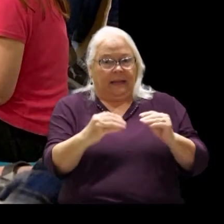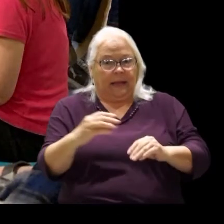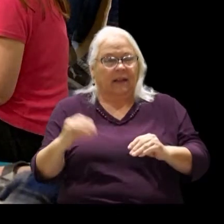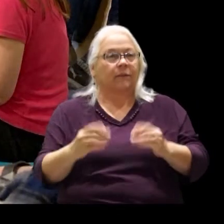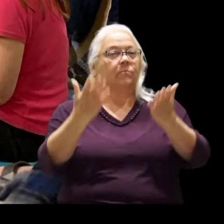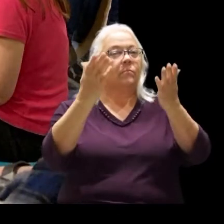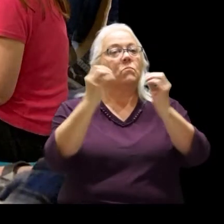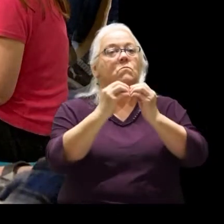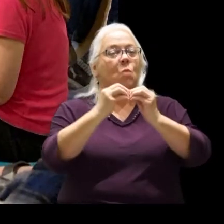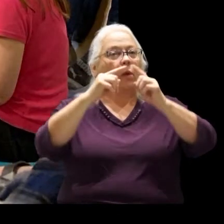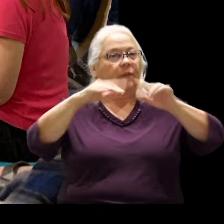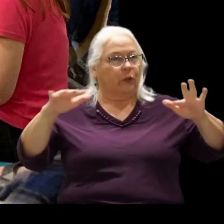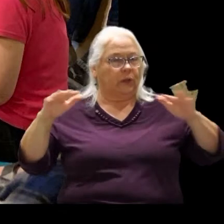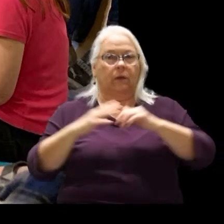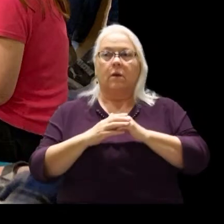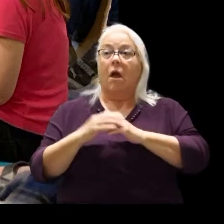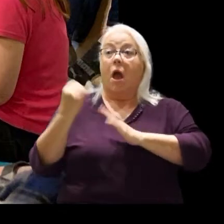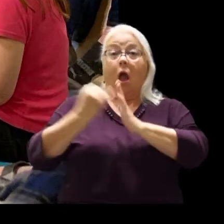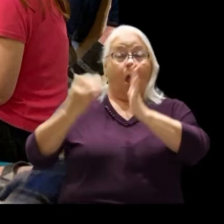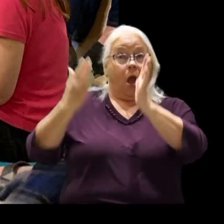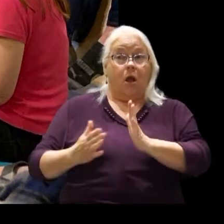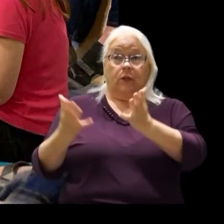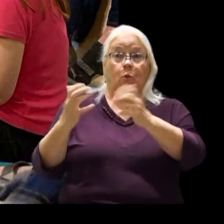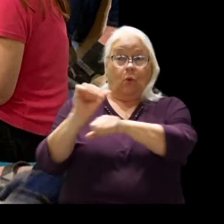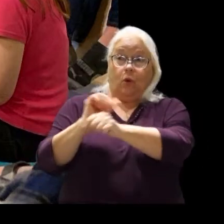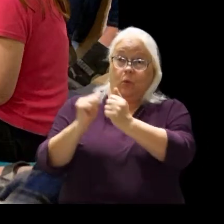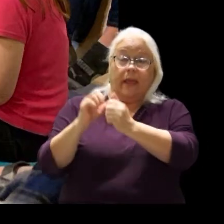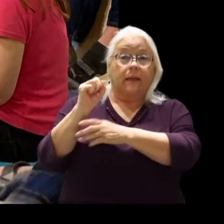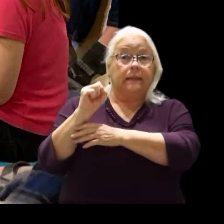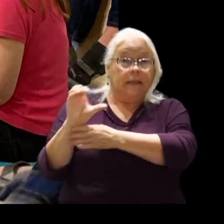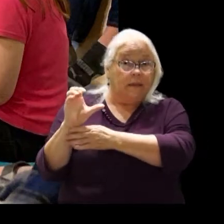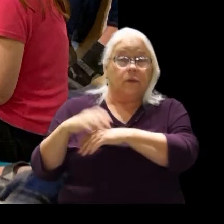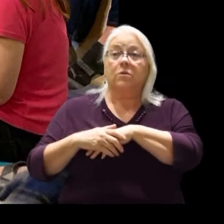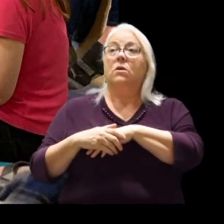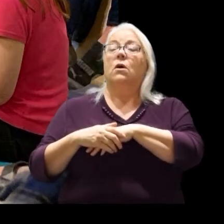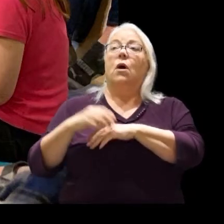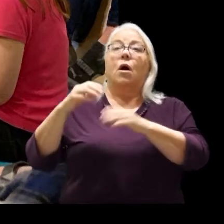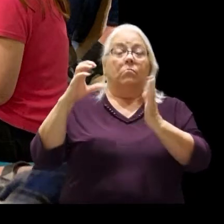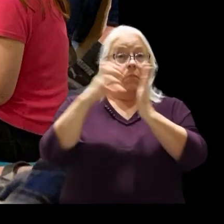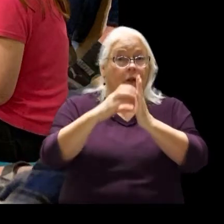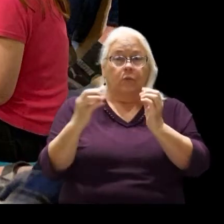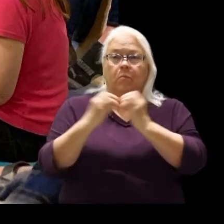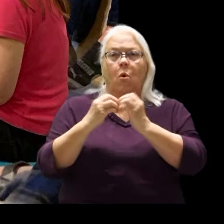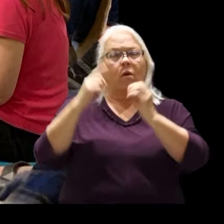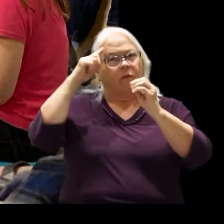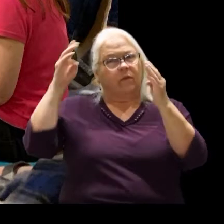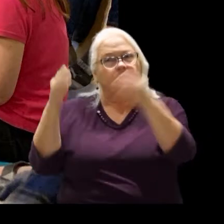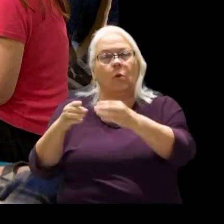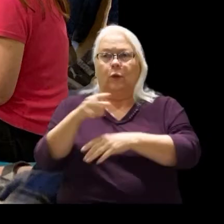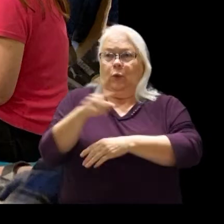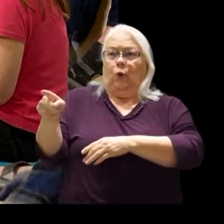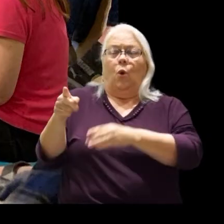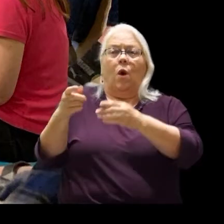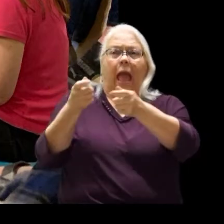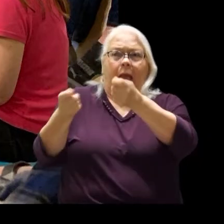change as time goes on and have grown to include more topics and more diversity, including modules for artists interested in working with